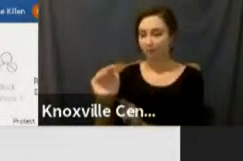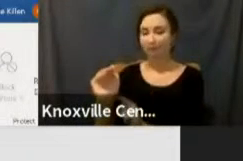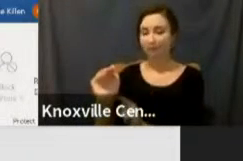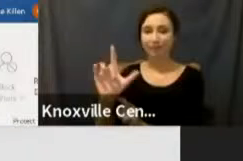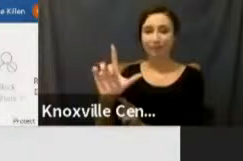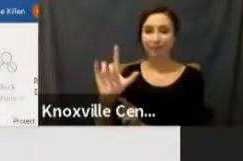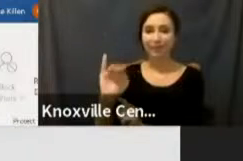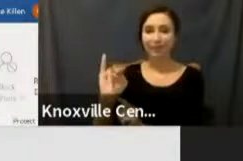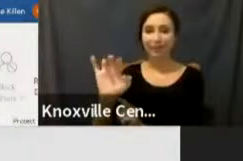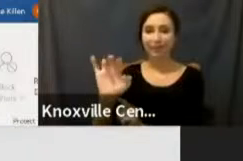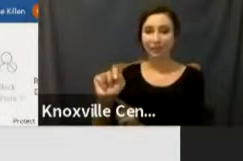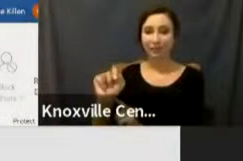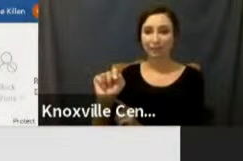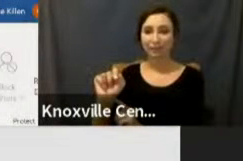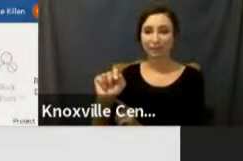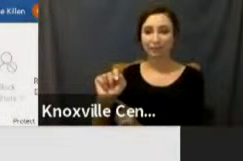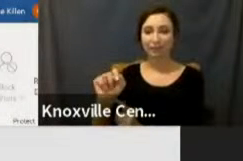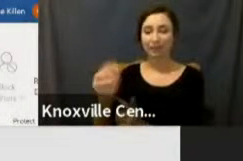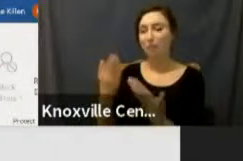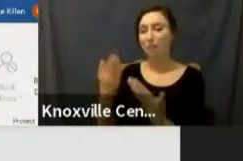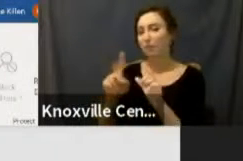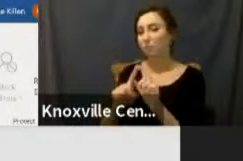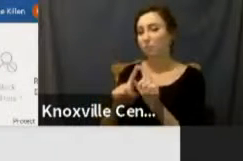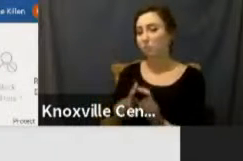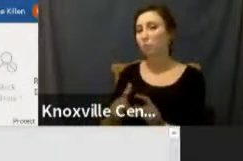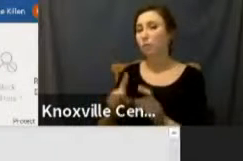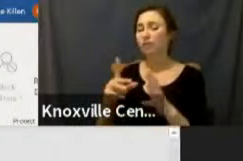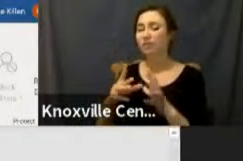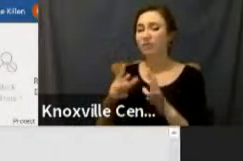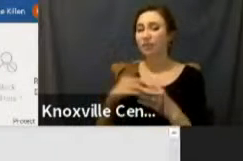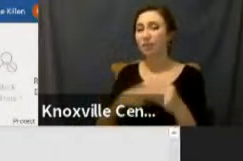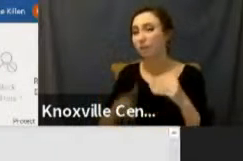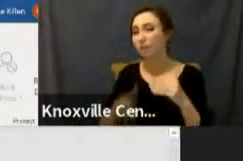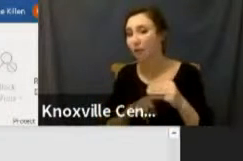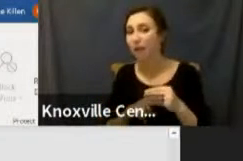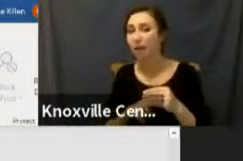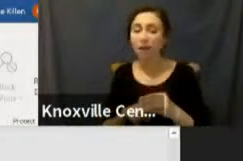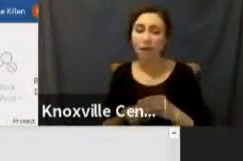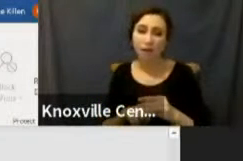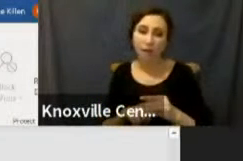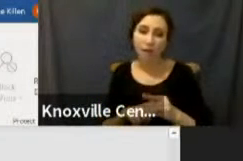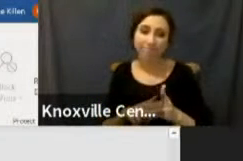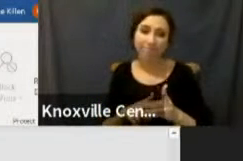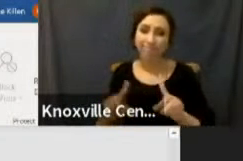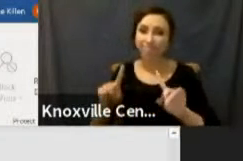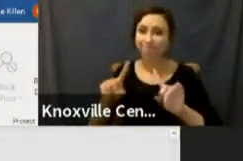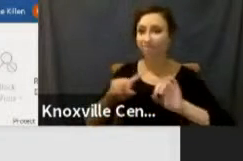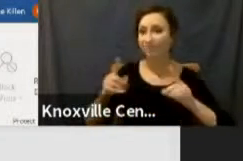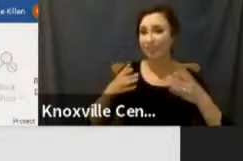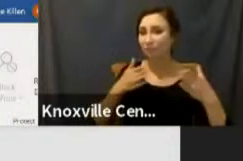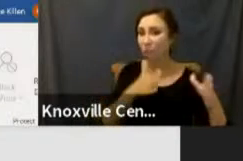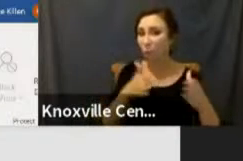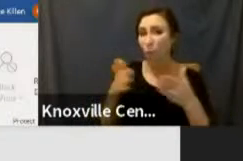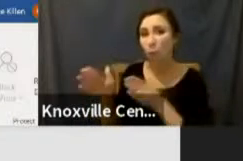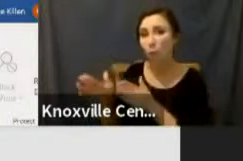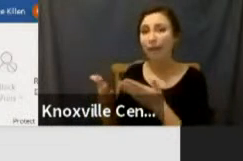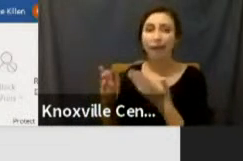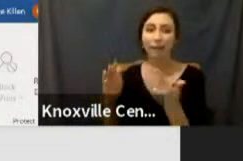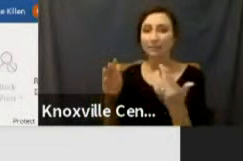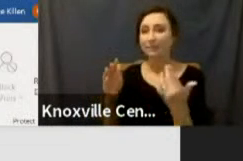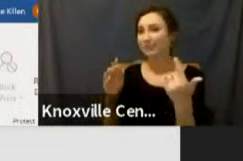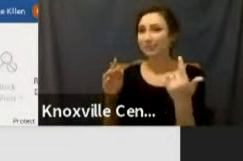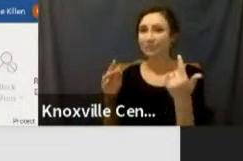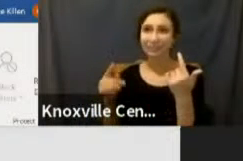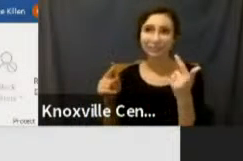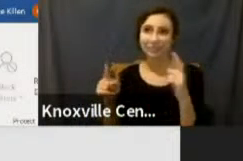Yeah, I like it too. Maybe some verbiage about, alternate ways or something like that, alternative methods,